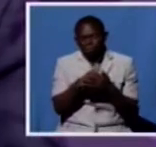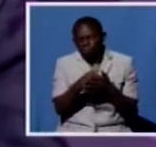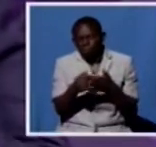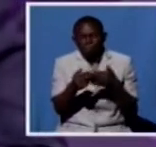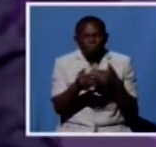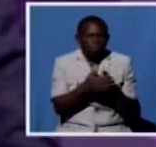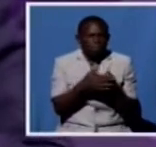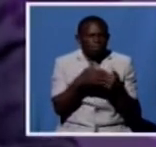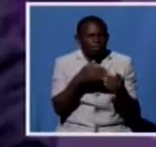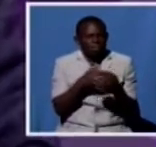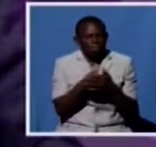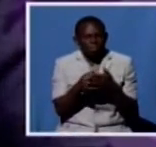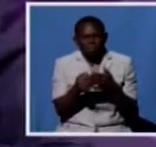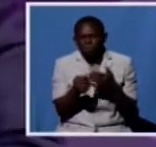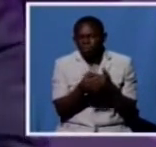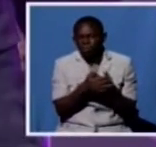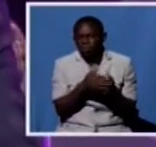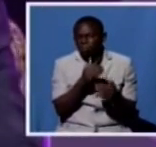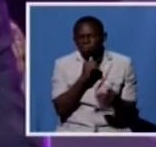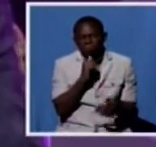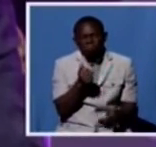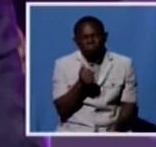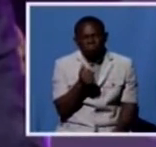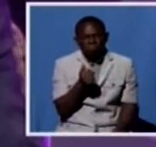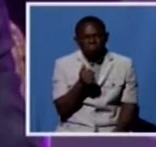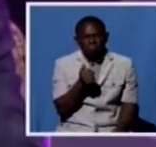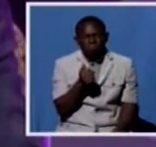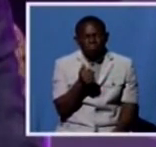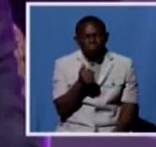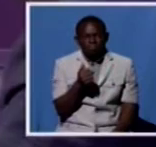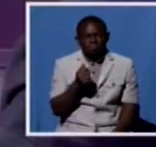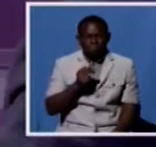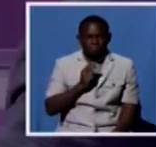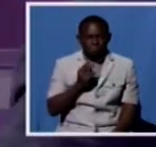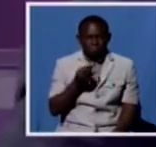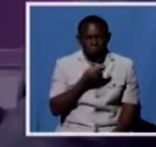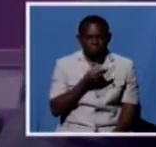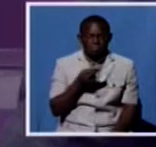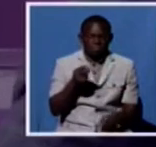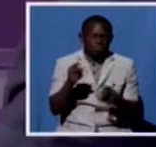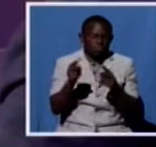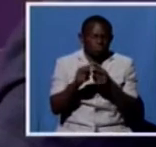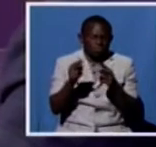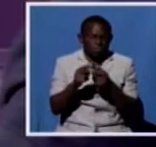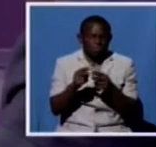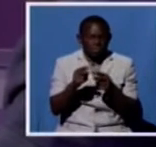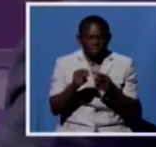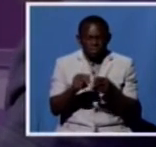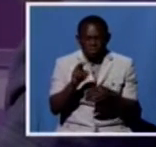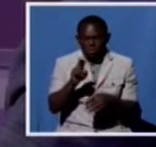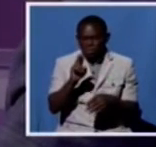why I kept saying that we constructively engage our sister agencies to see how we can